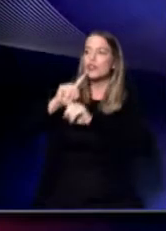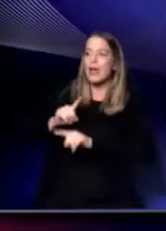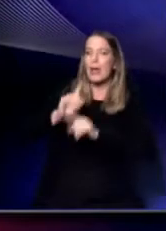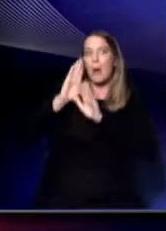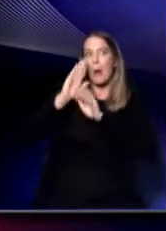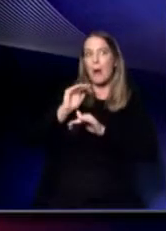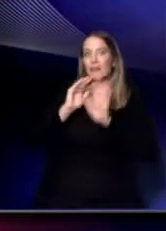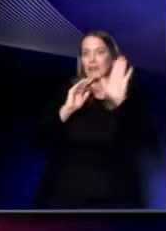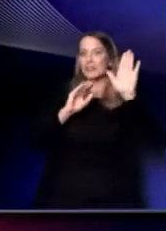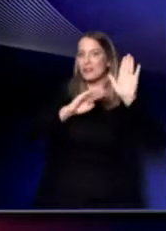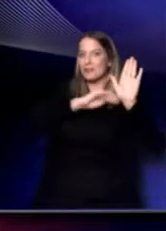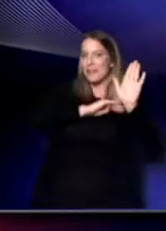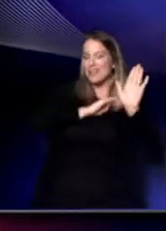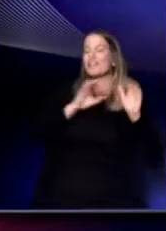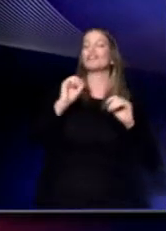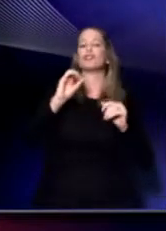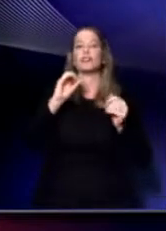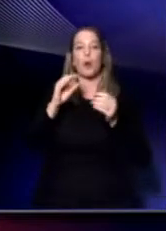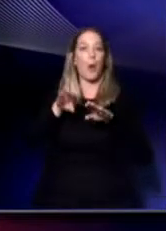open for questions.